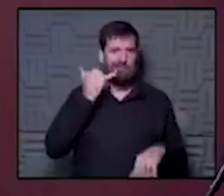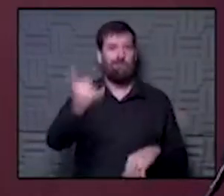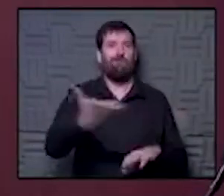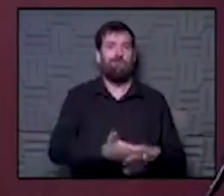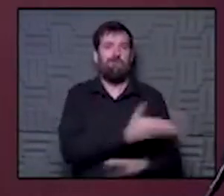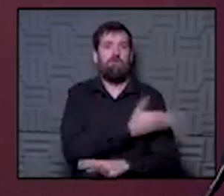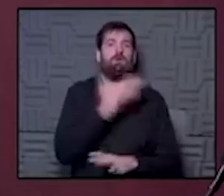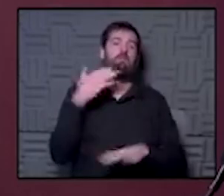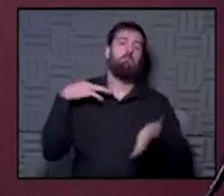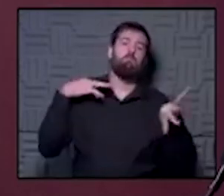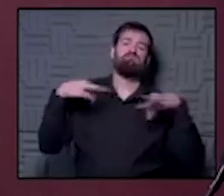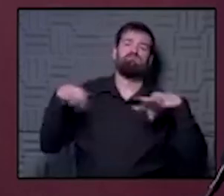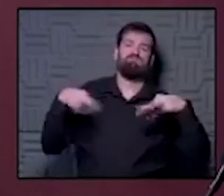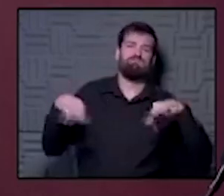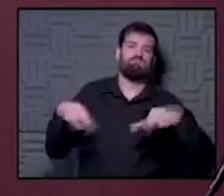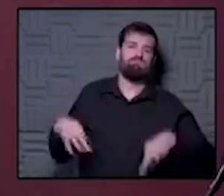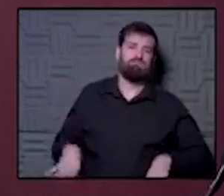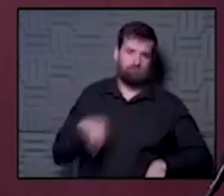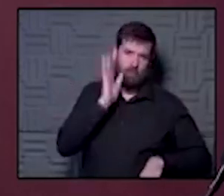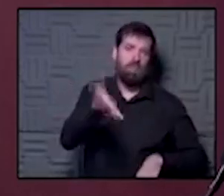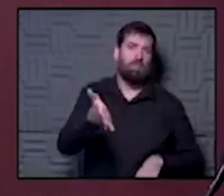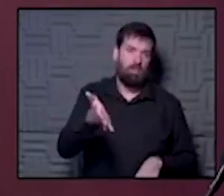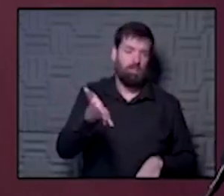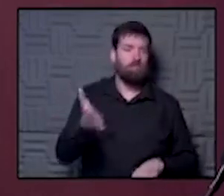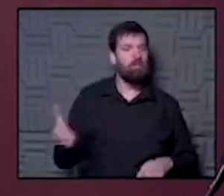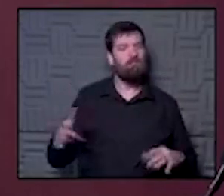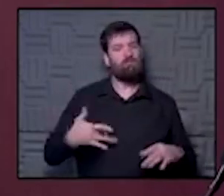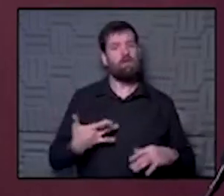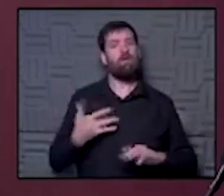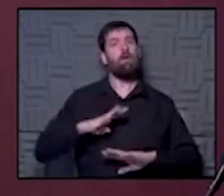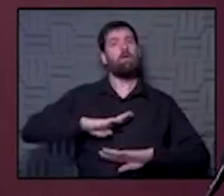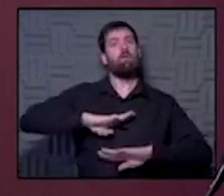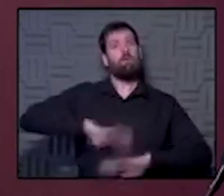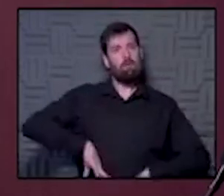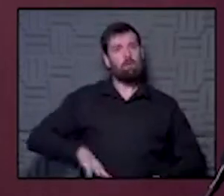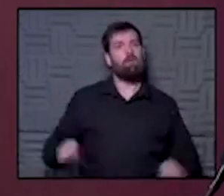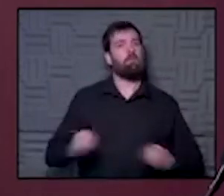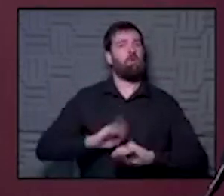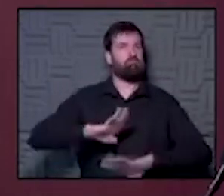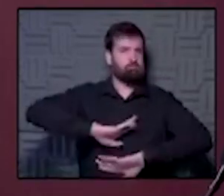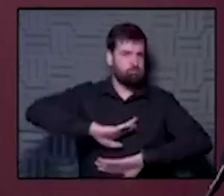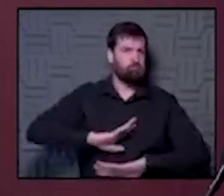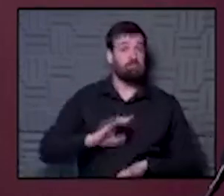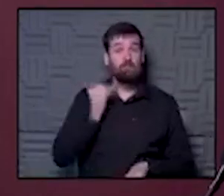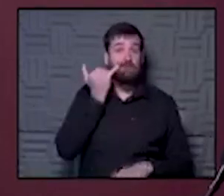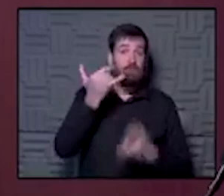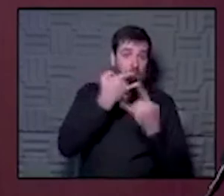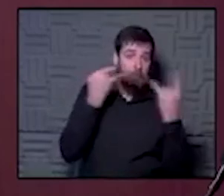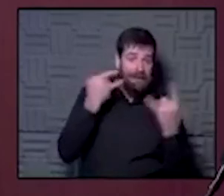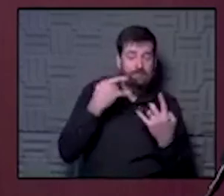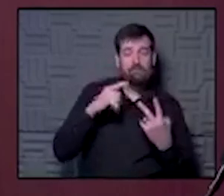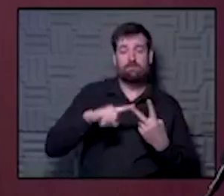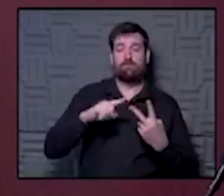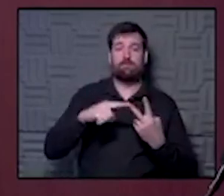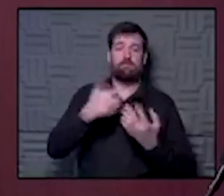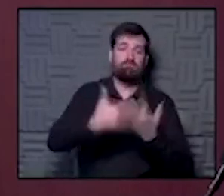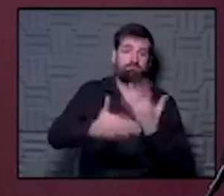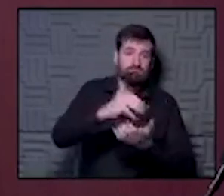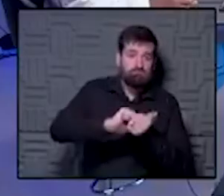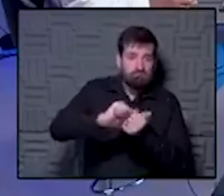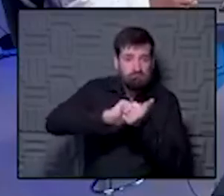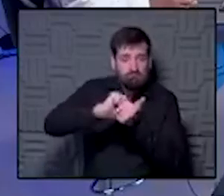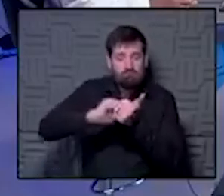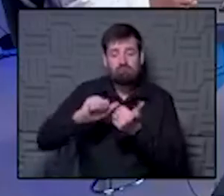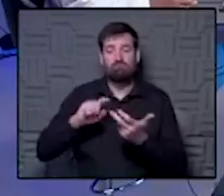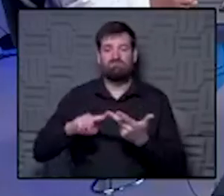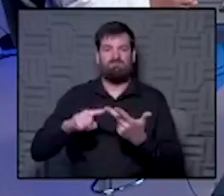I'm sure they'd be happy to explain to you so that you can have a little bit more confidence going in. But I think if you're masked and you maintain your distance, wash your hands, you should be just fine. Yeah,